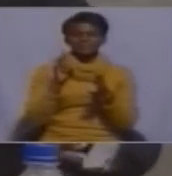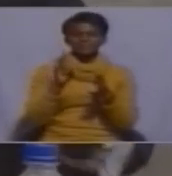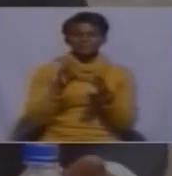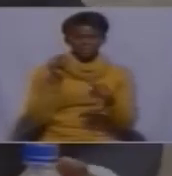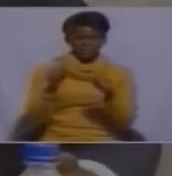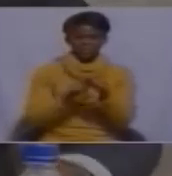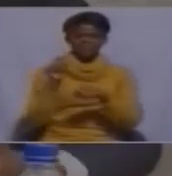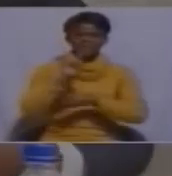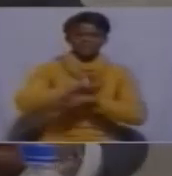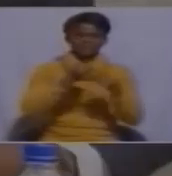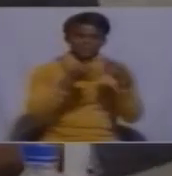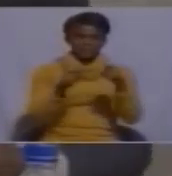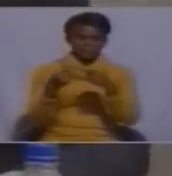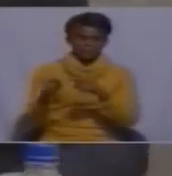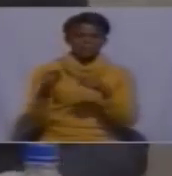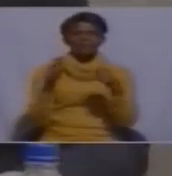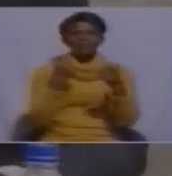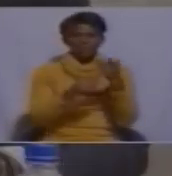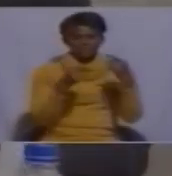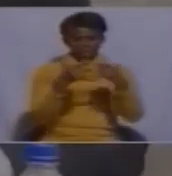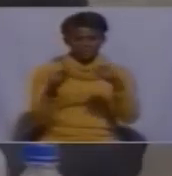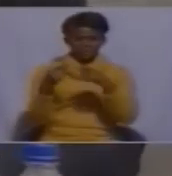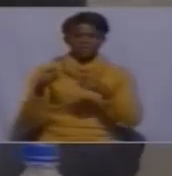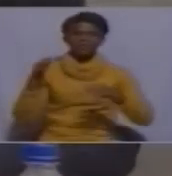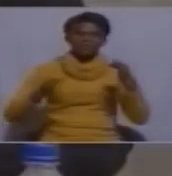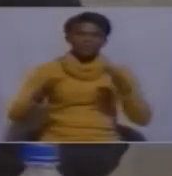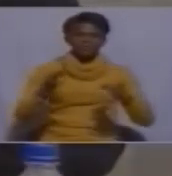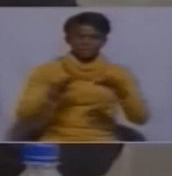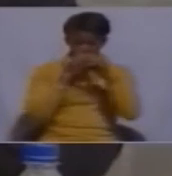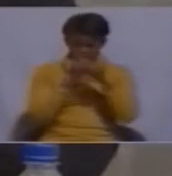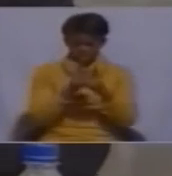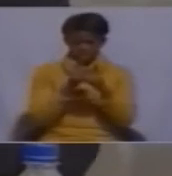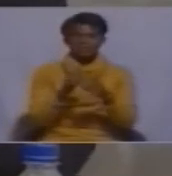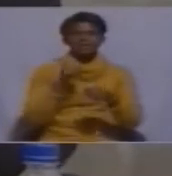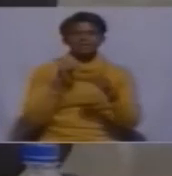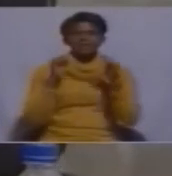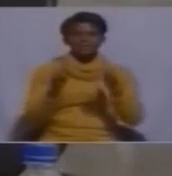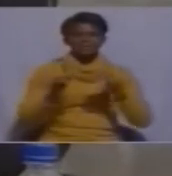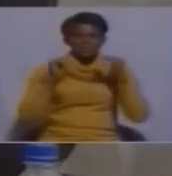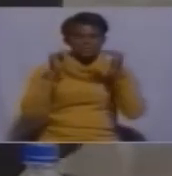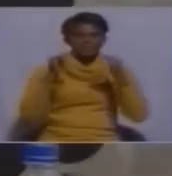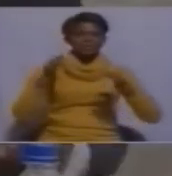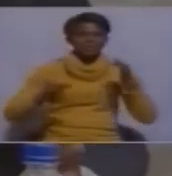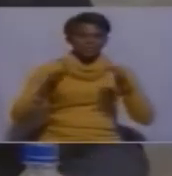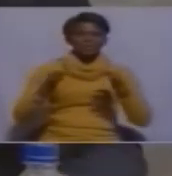everyday practice, in terms of what will be happening in court, a decision which was made by the Supreme Court earlier